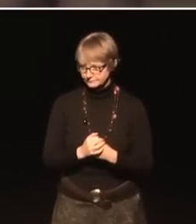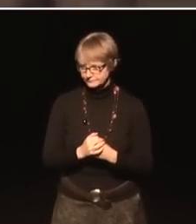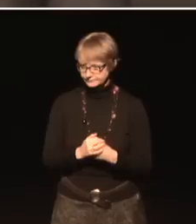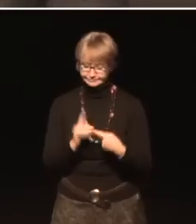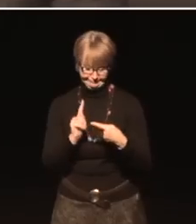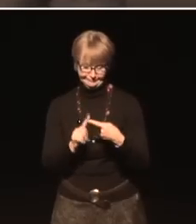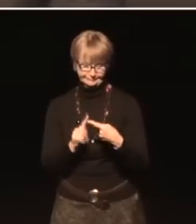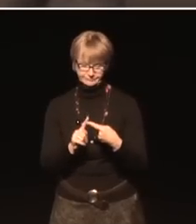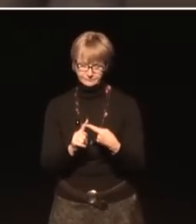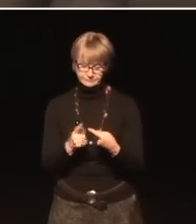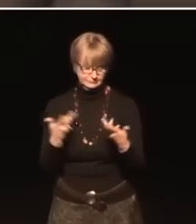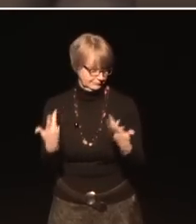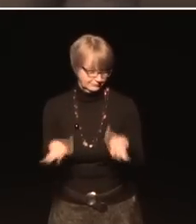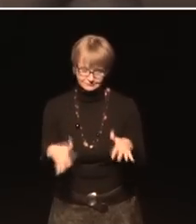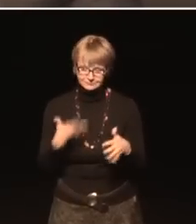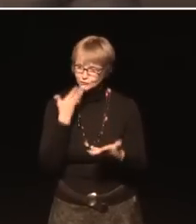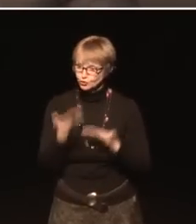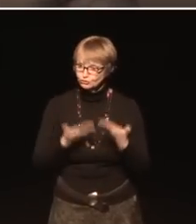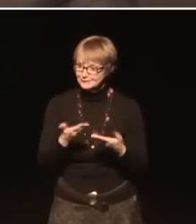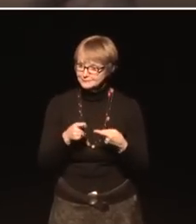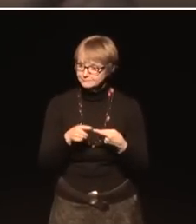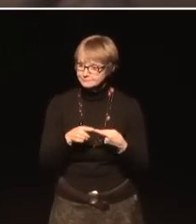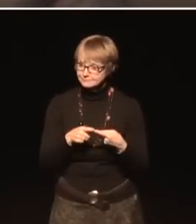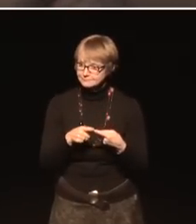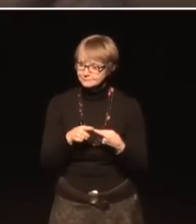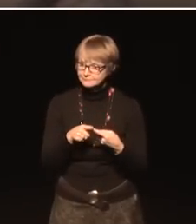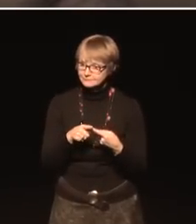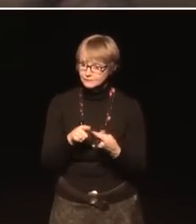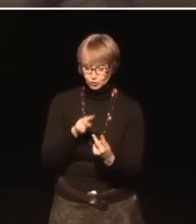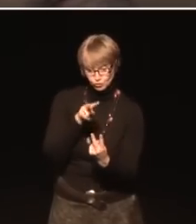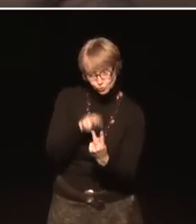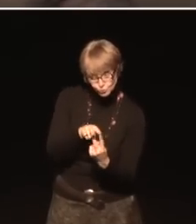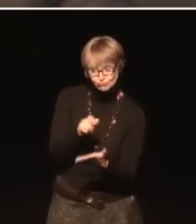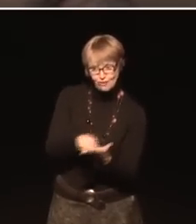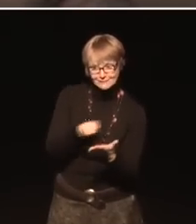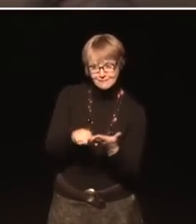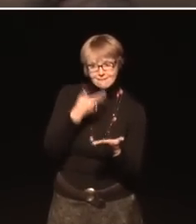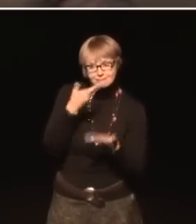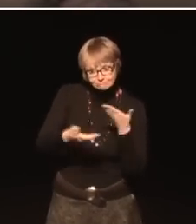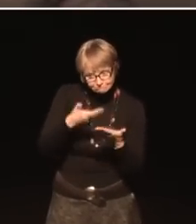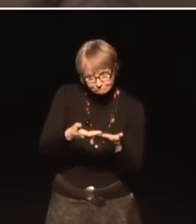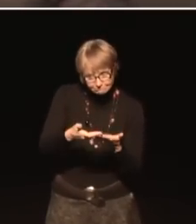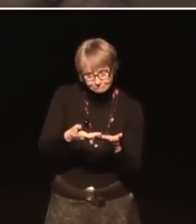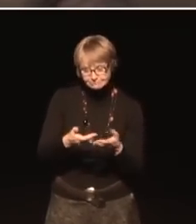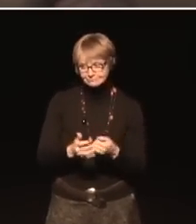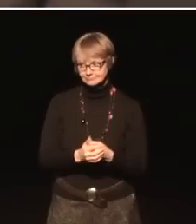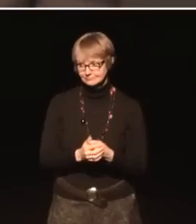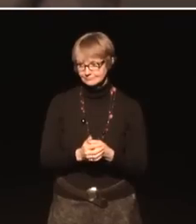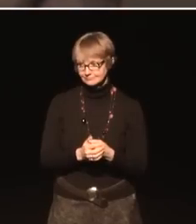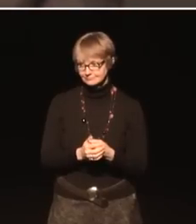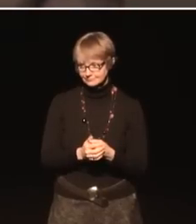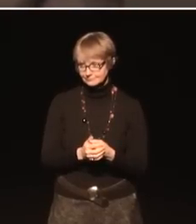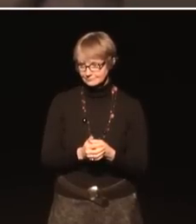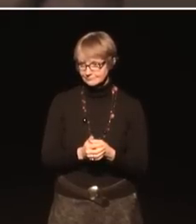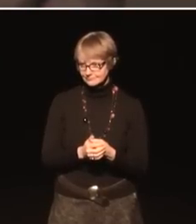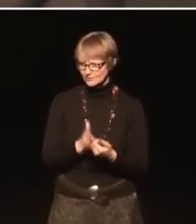it's a fantastic story. It's a great story being told by two great writers. And it's an